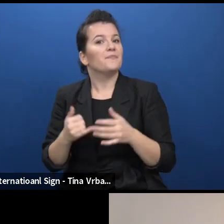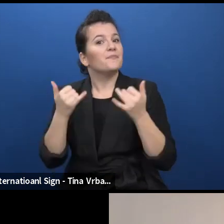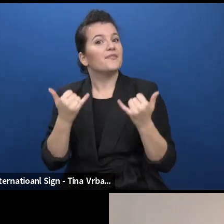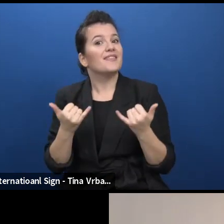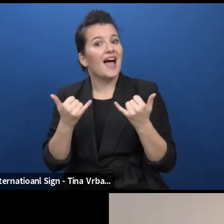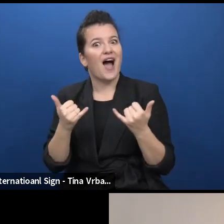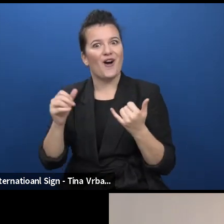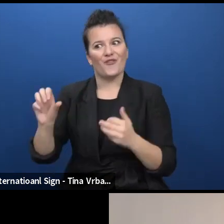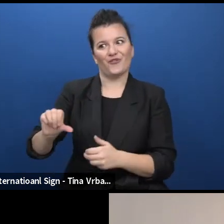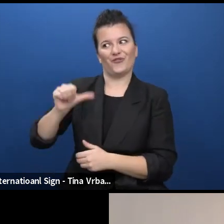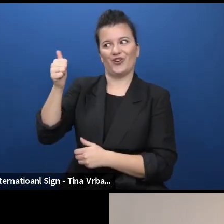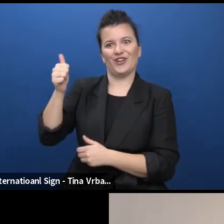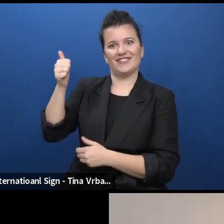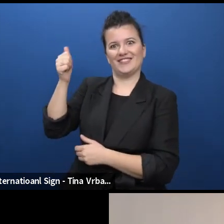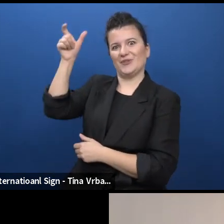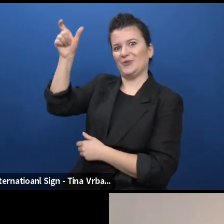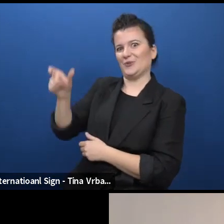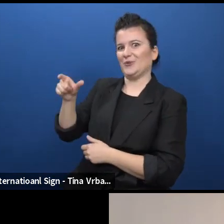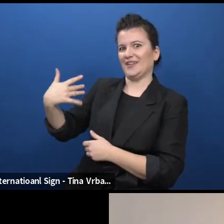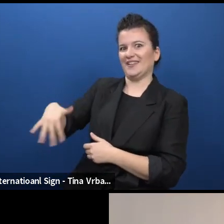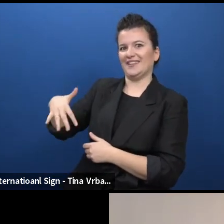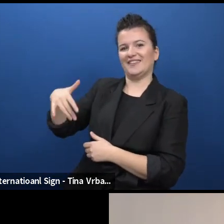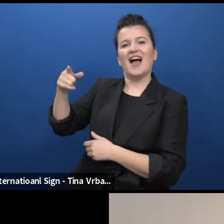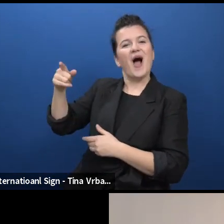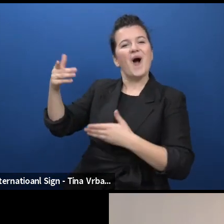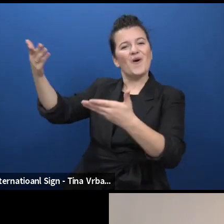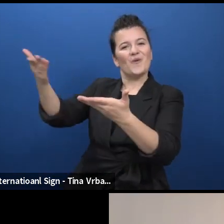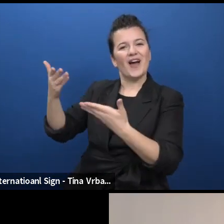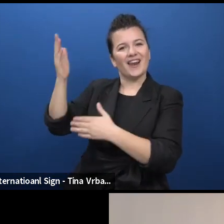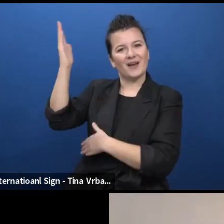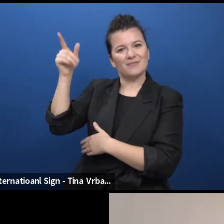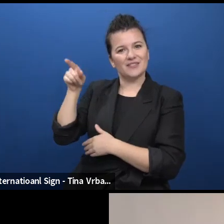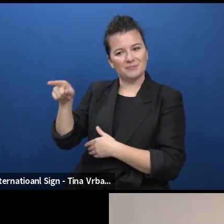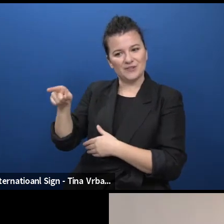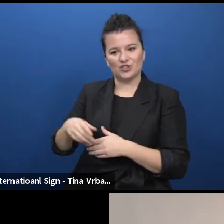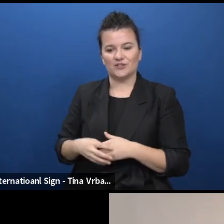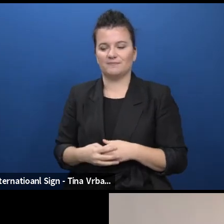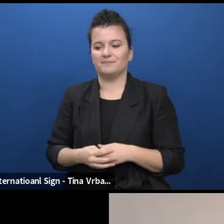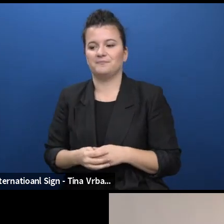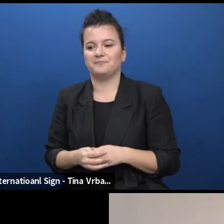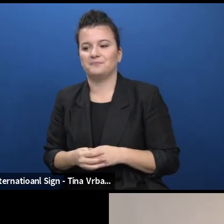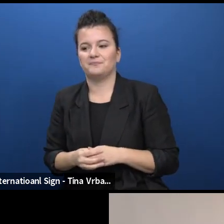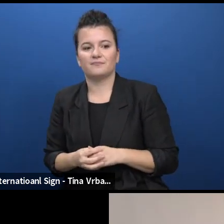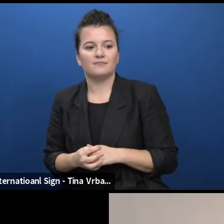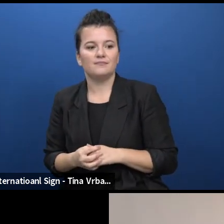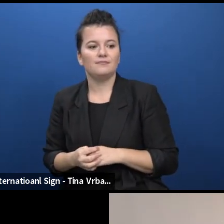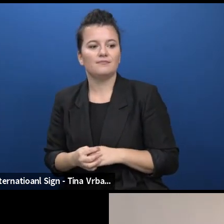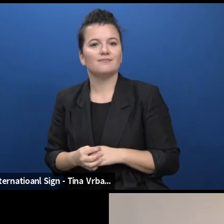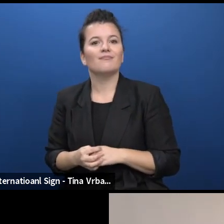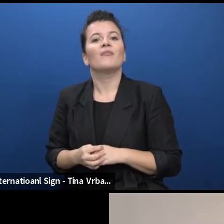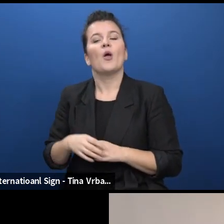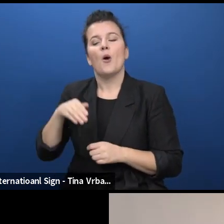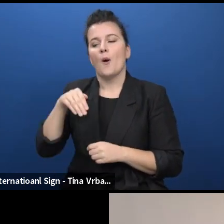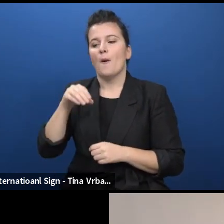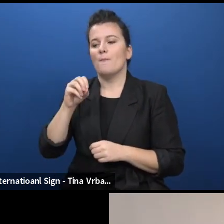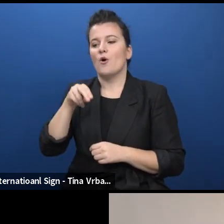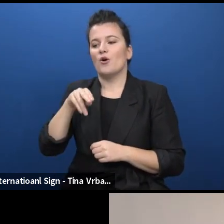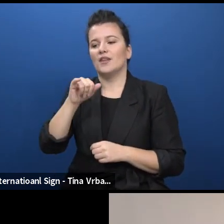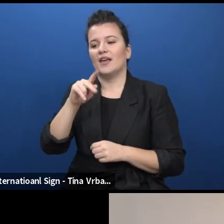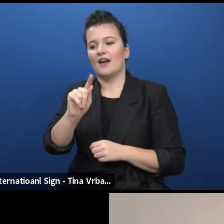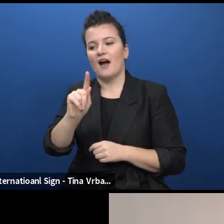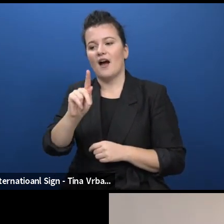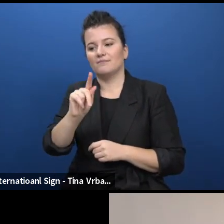welcome speeches and here are a few words by Monica Grütters,